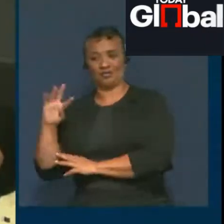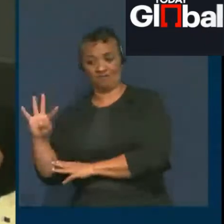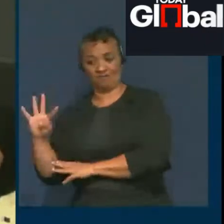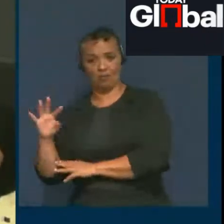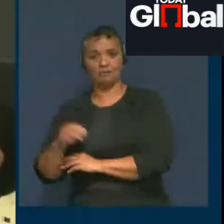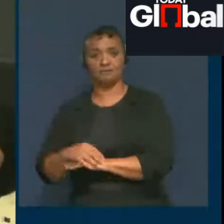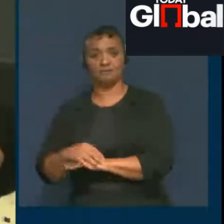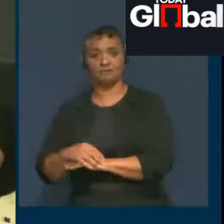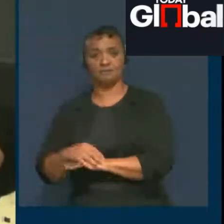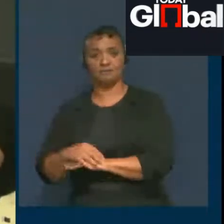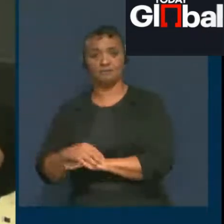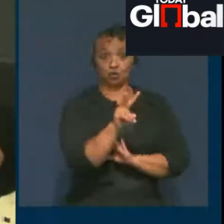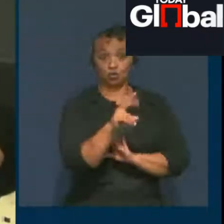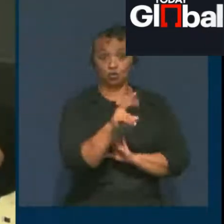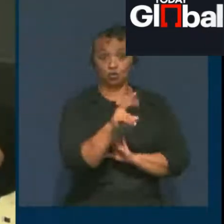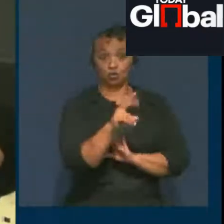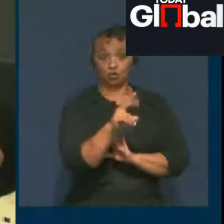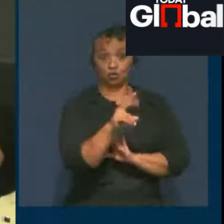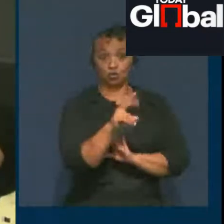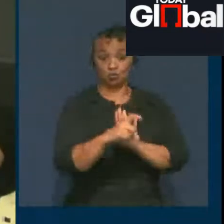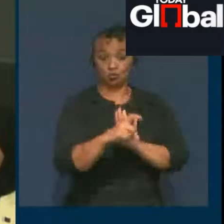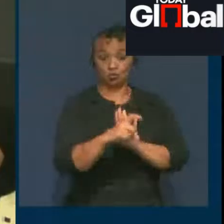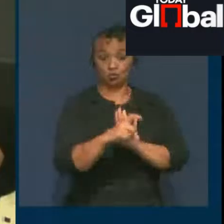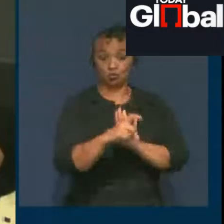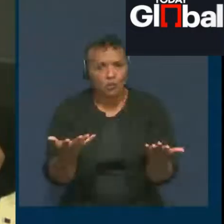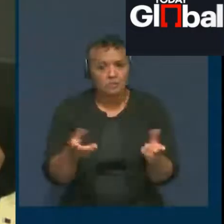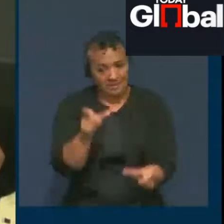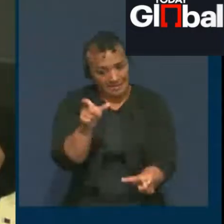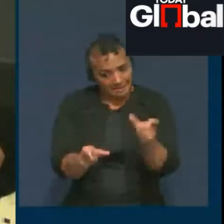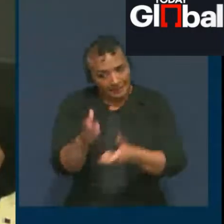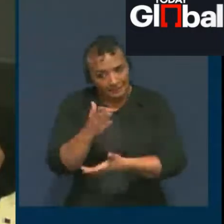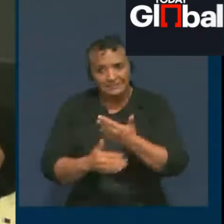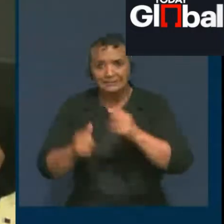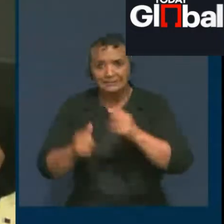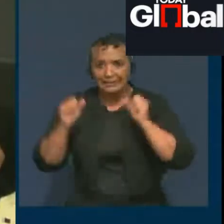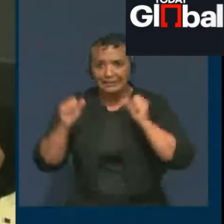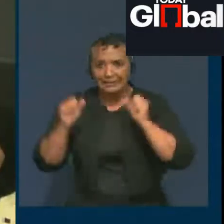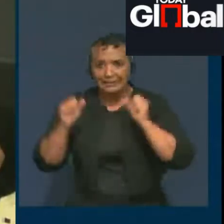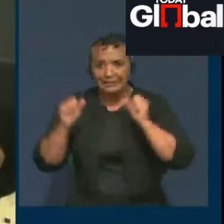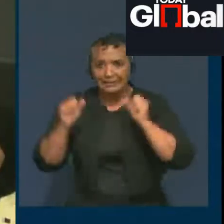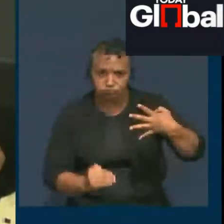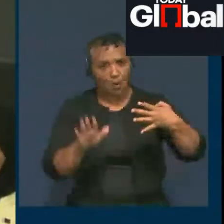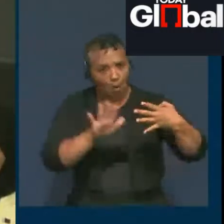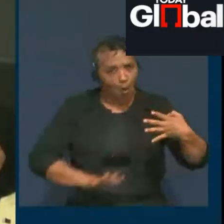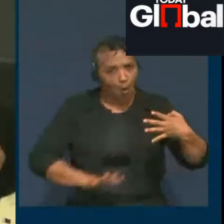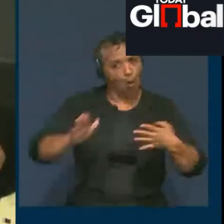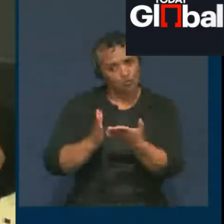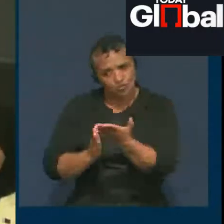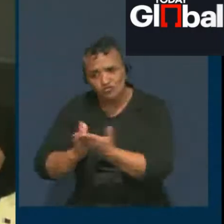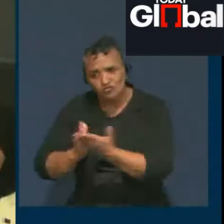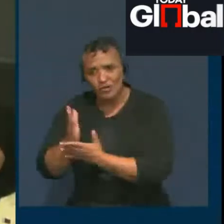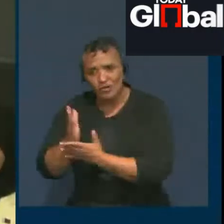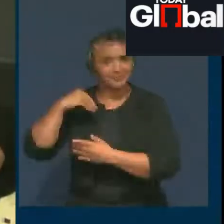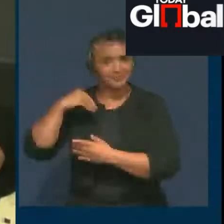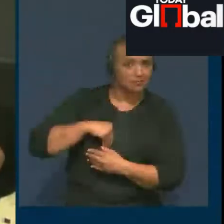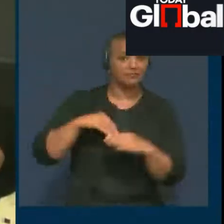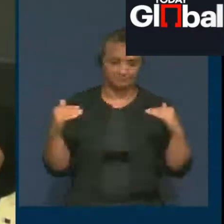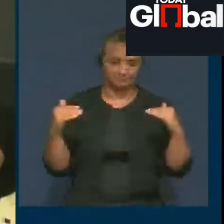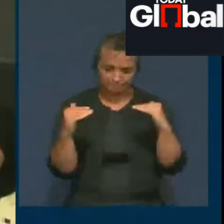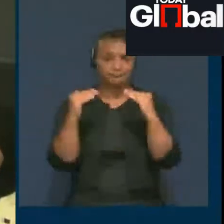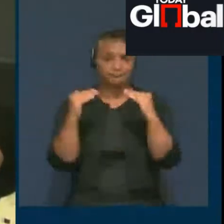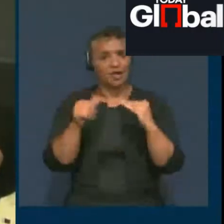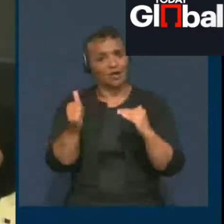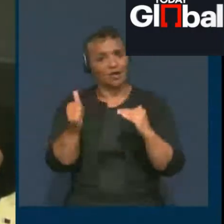law states that persons with disabilities benefit from all rights and liberties on the same footing as other citizens. Law